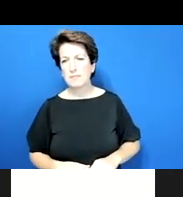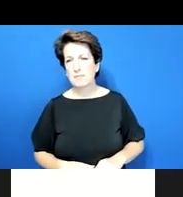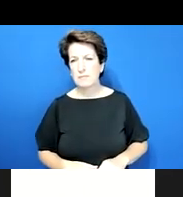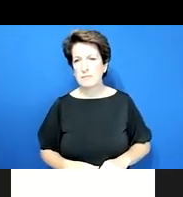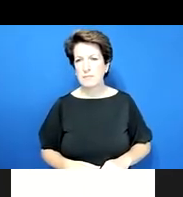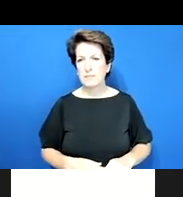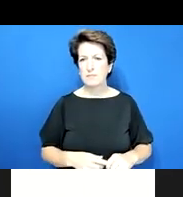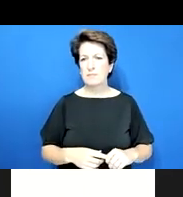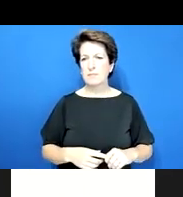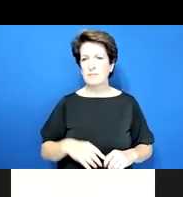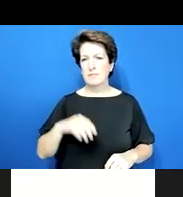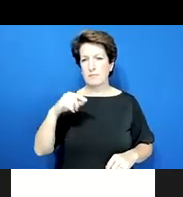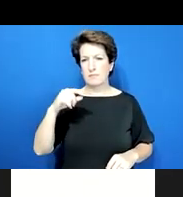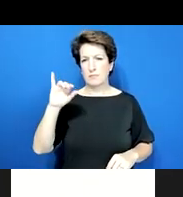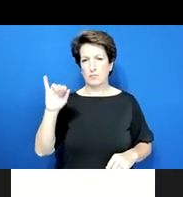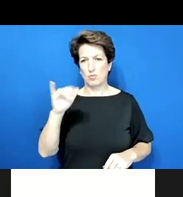Can I ask my question now?